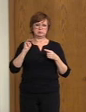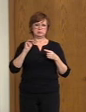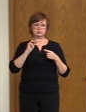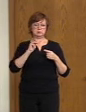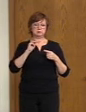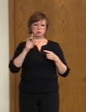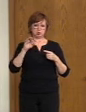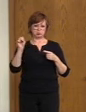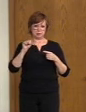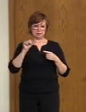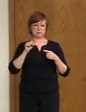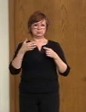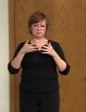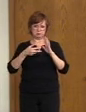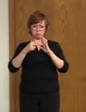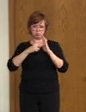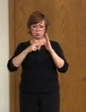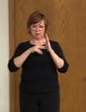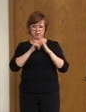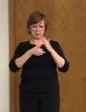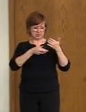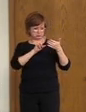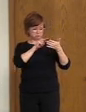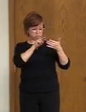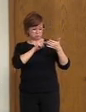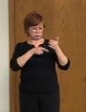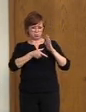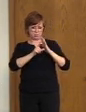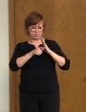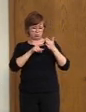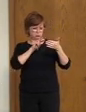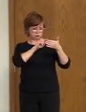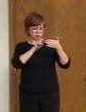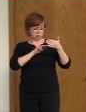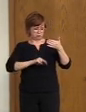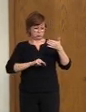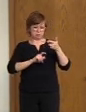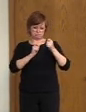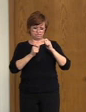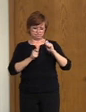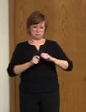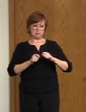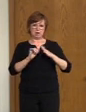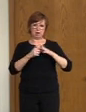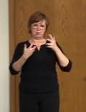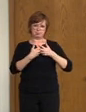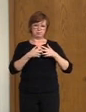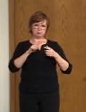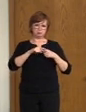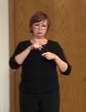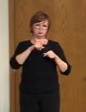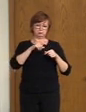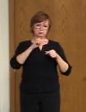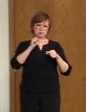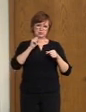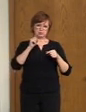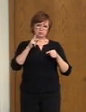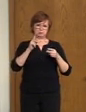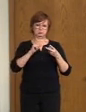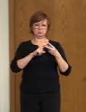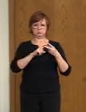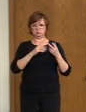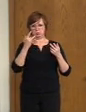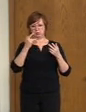Officer, who's with me today, has reviewed these guidelines and modified them based on the applicability to our province, both our demographics